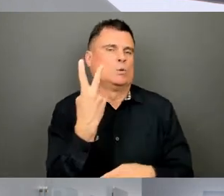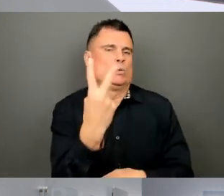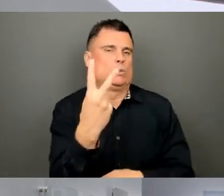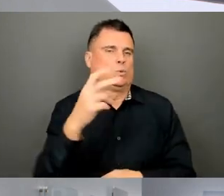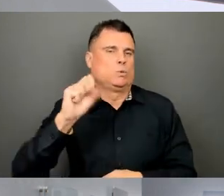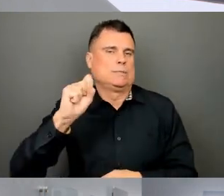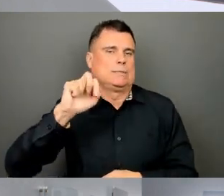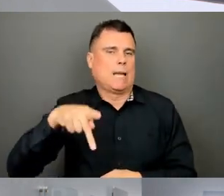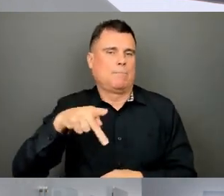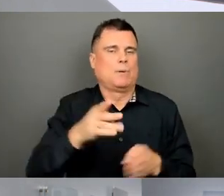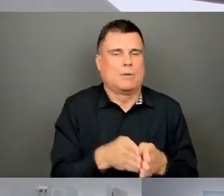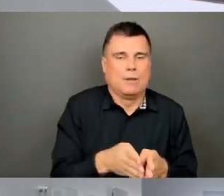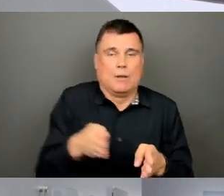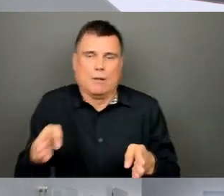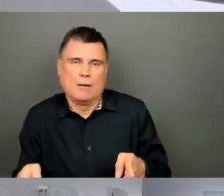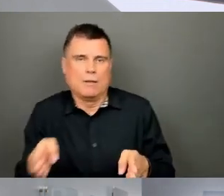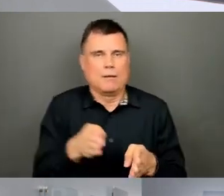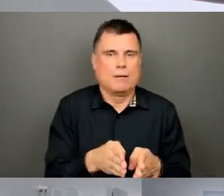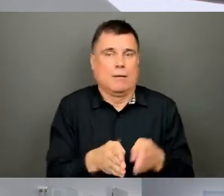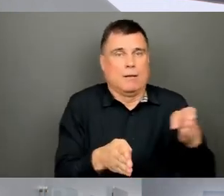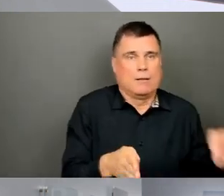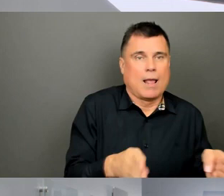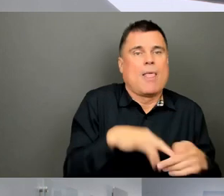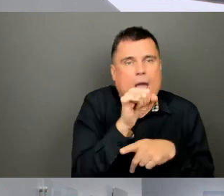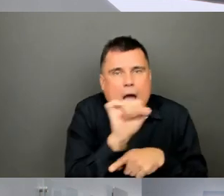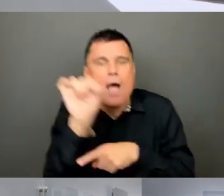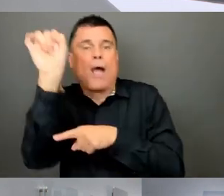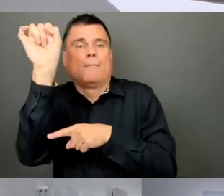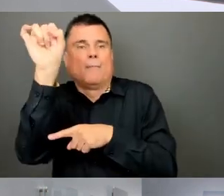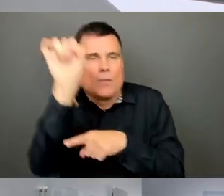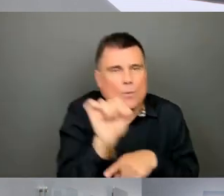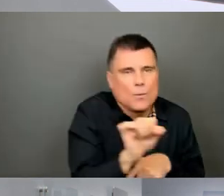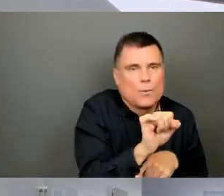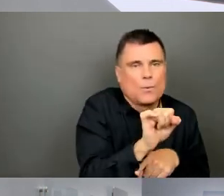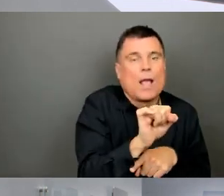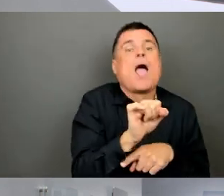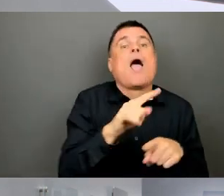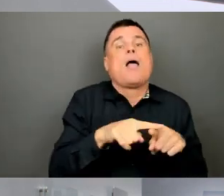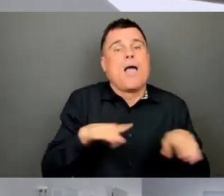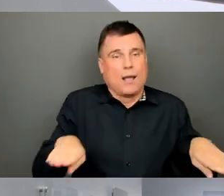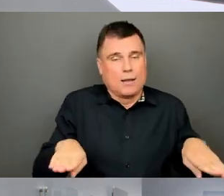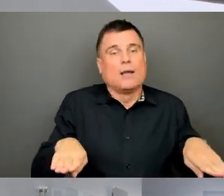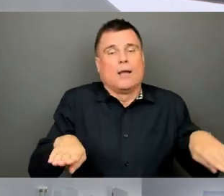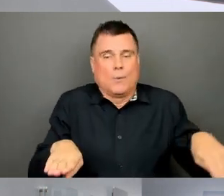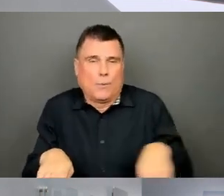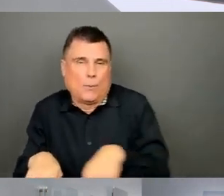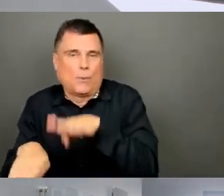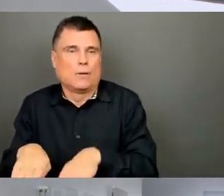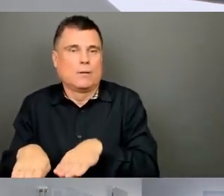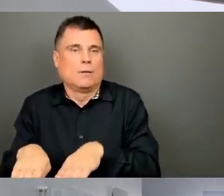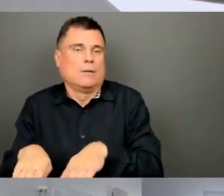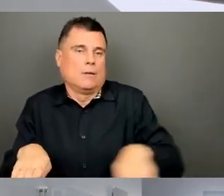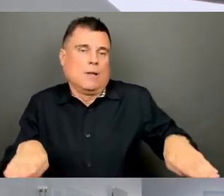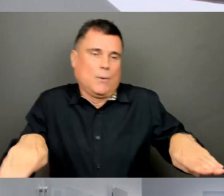groove because we don't want to lose that essence of hip hop dance. All right, so that's part 1 and part 2. To part 3, we're